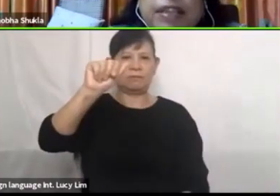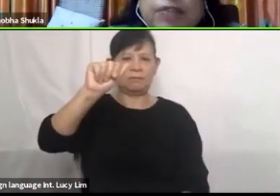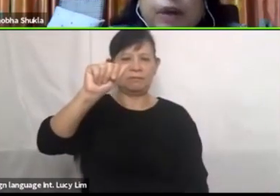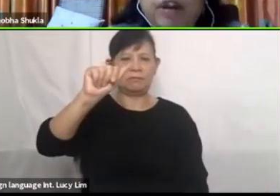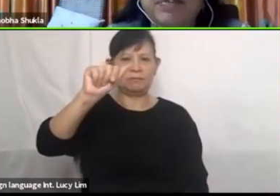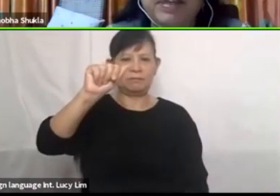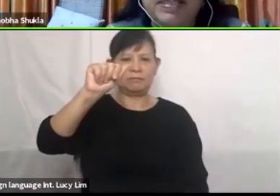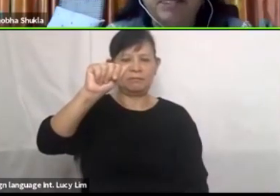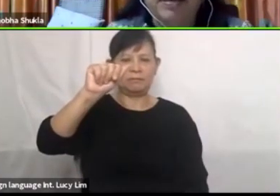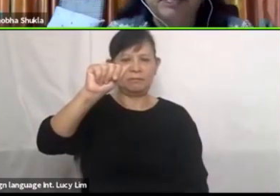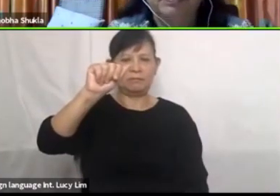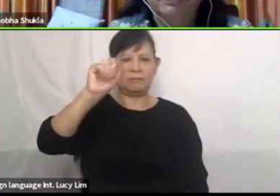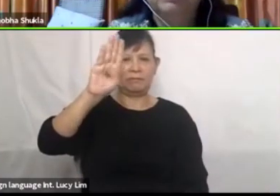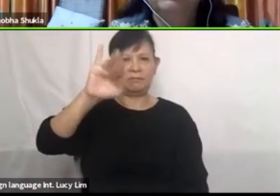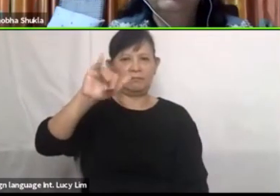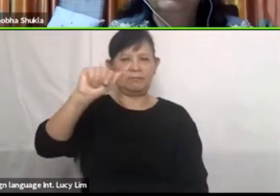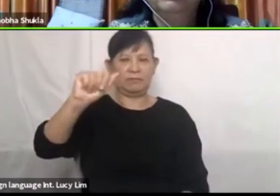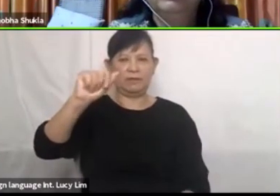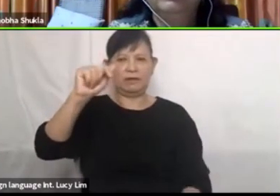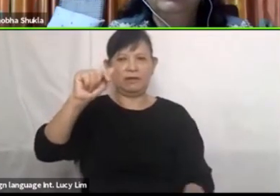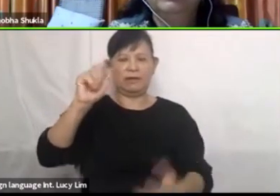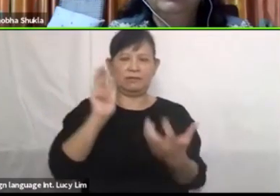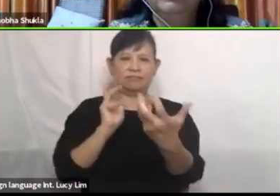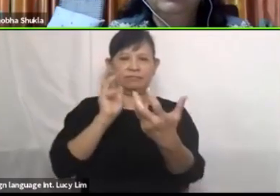Short message for all of us, Abia.